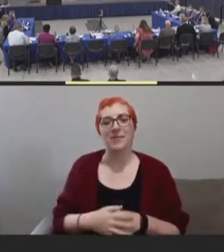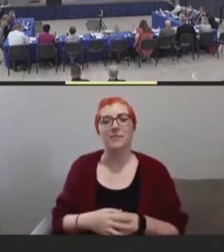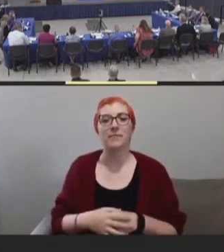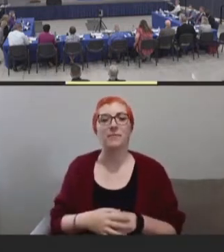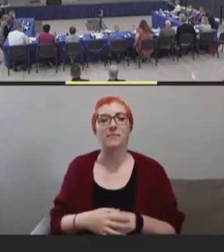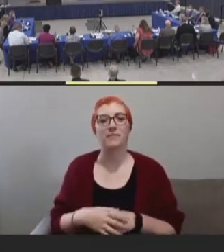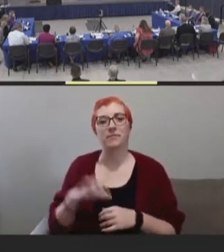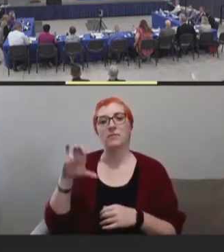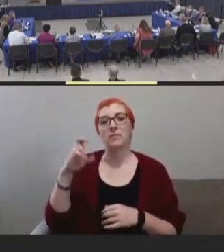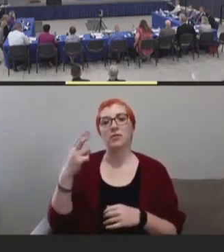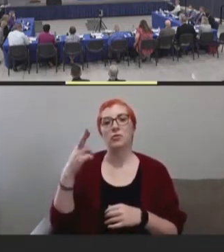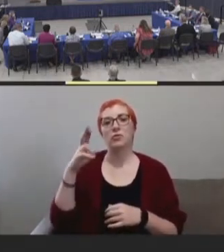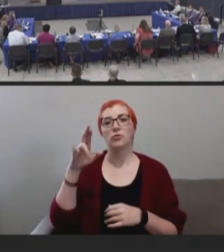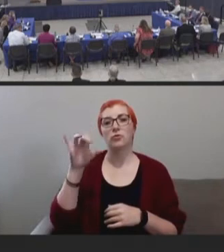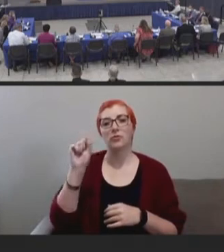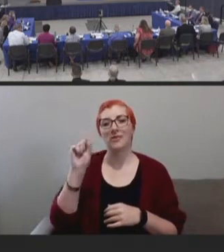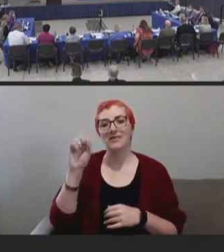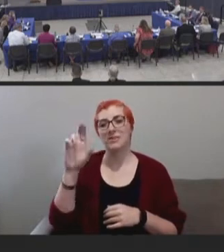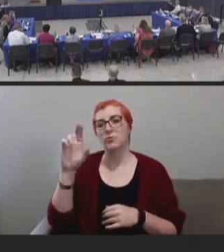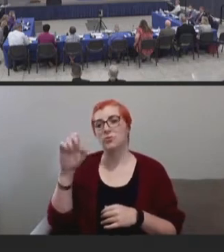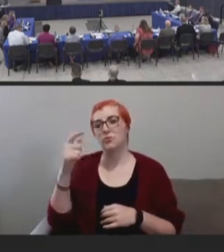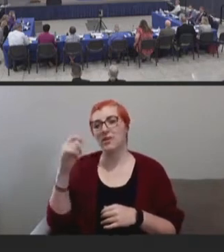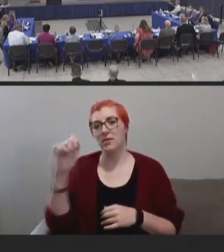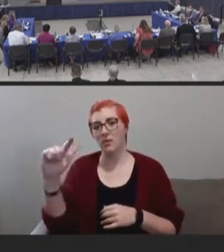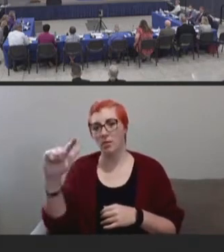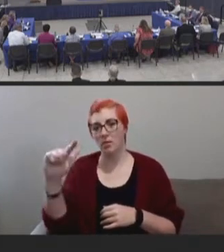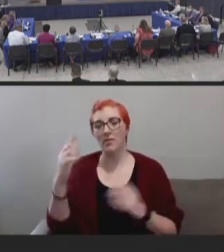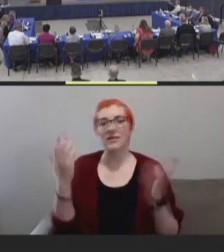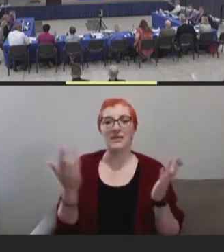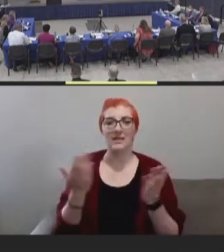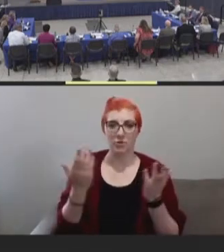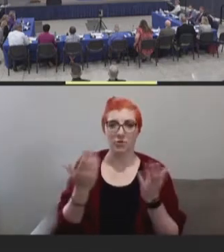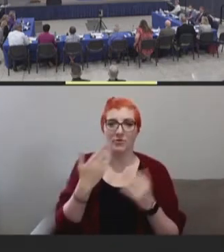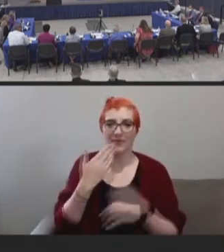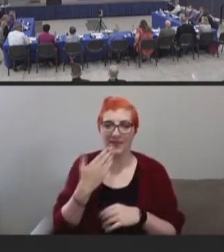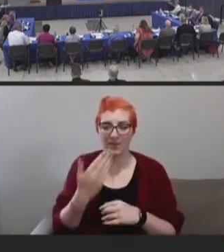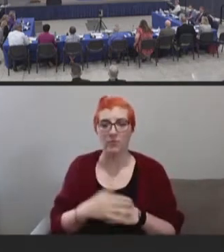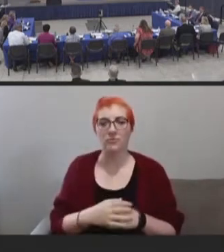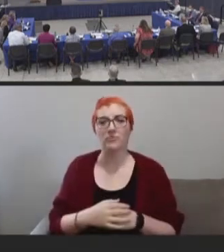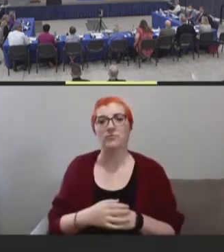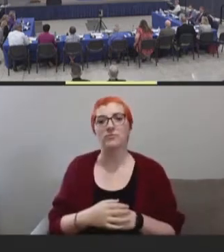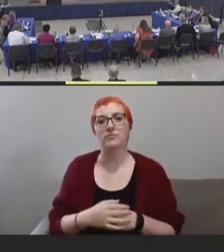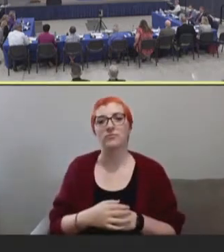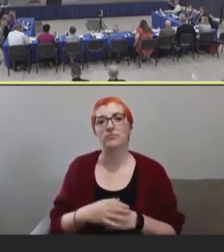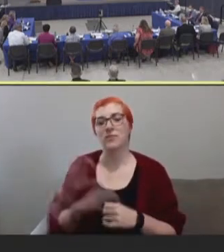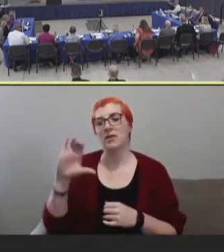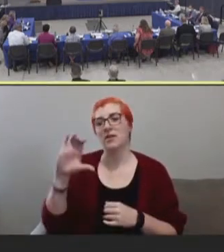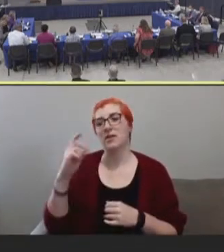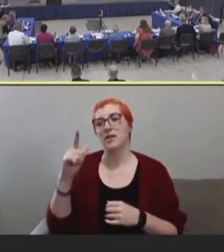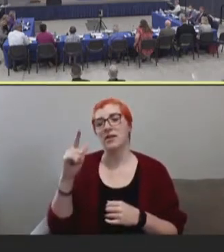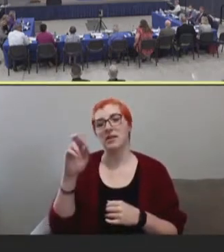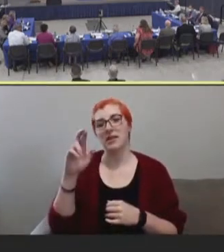Chris Riegel. Here. Thank you. Hi, Chris. Claire Hannon.